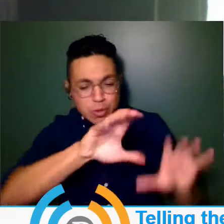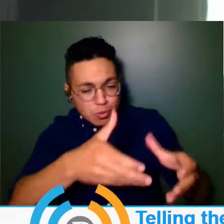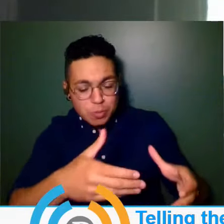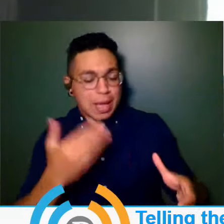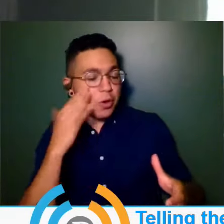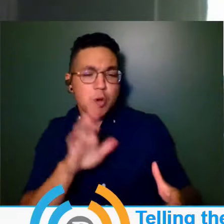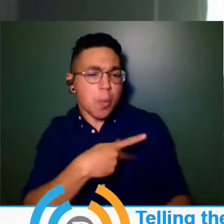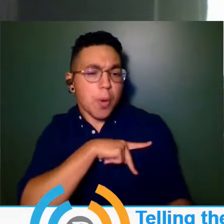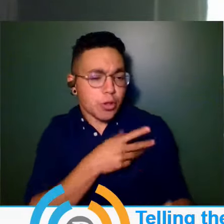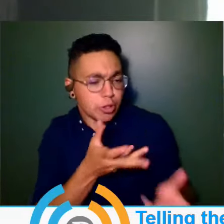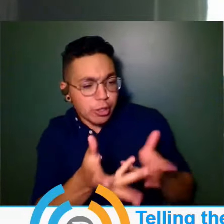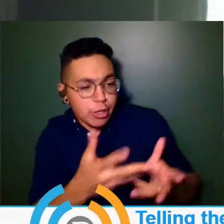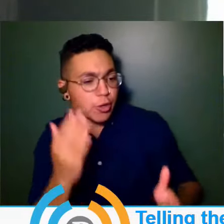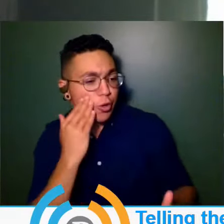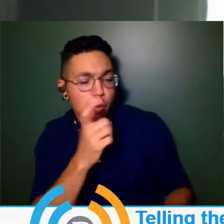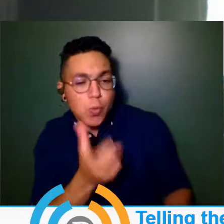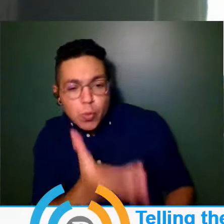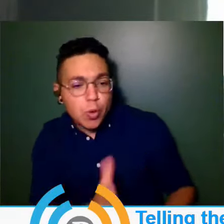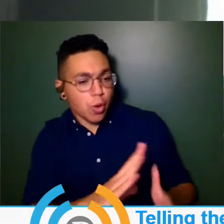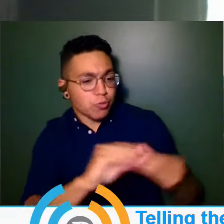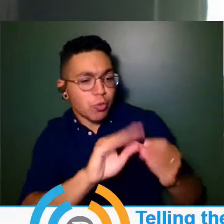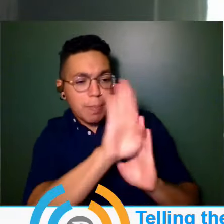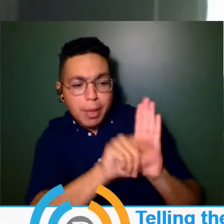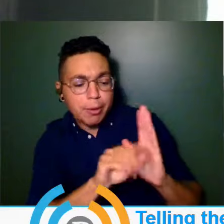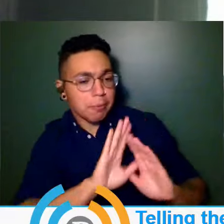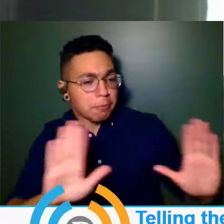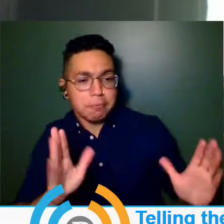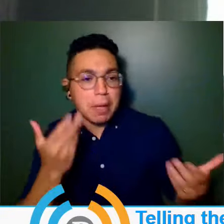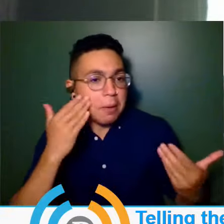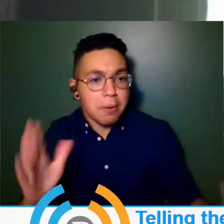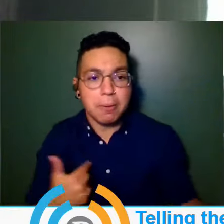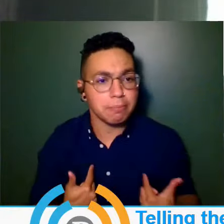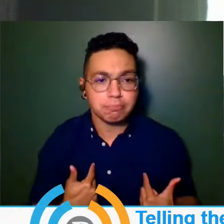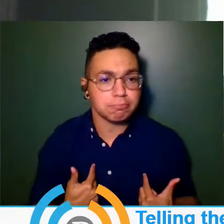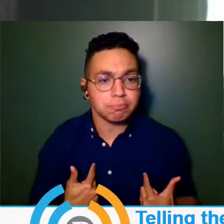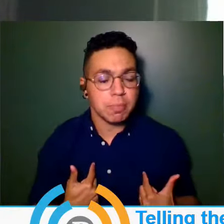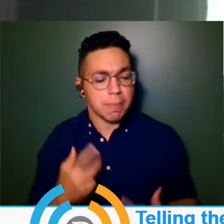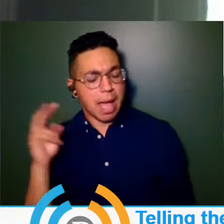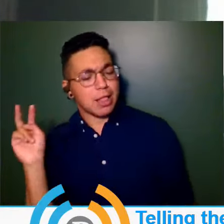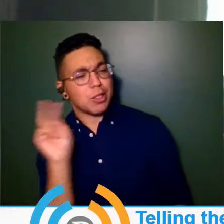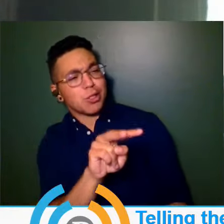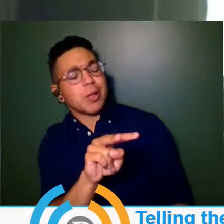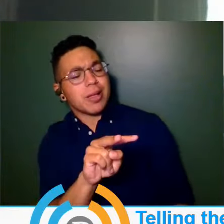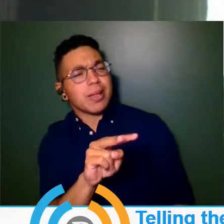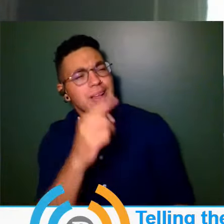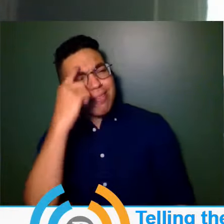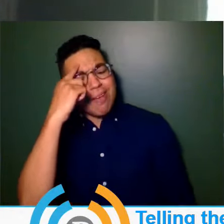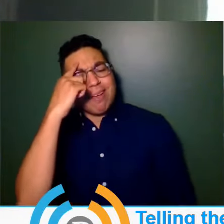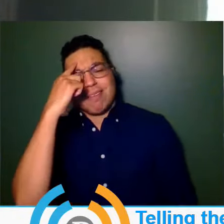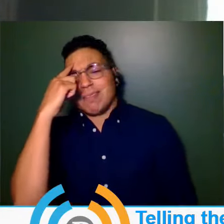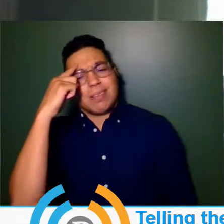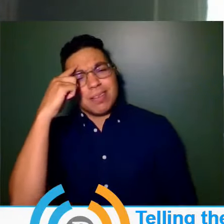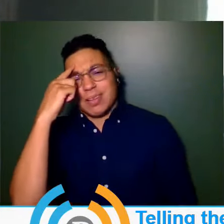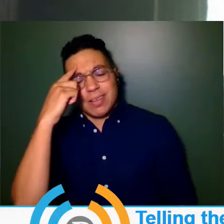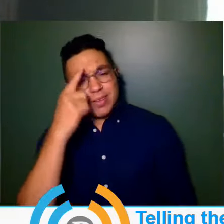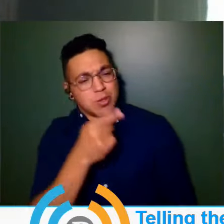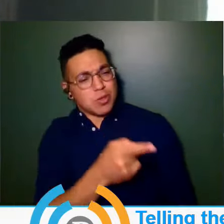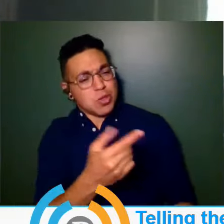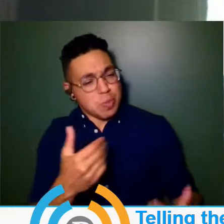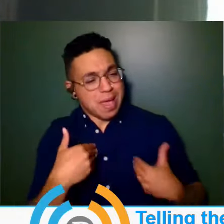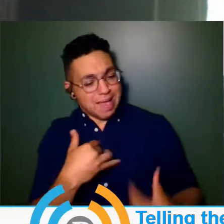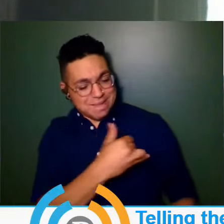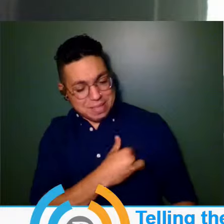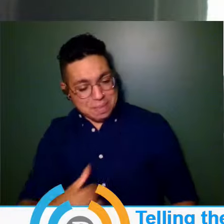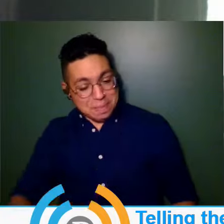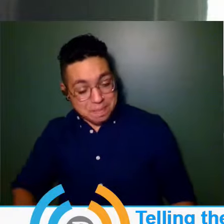or anything about her story, but I looked over at her and I thought, here you have the mayor essentially